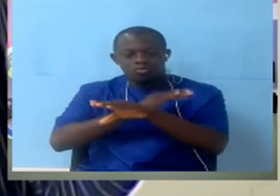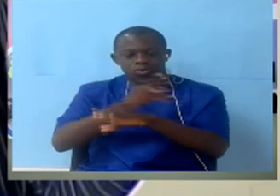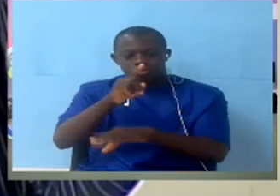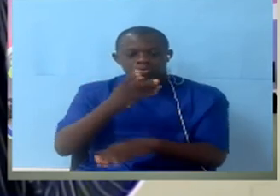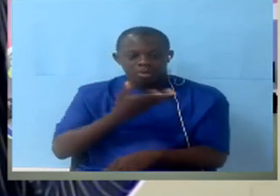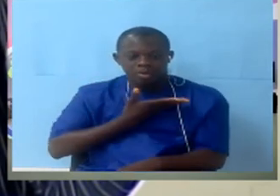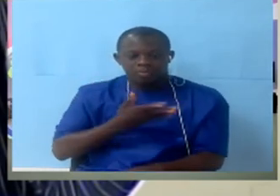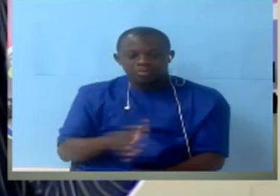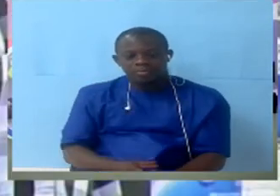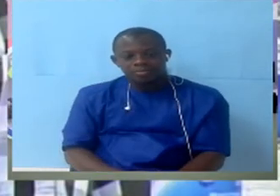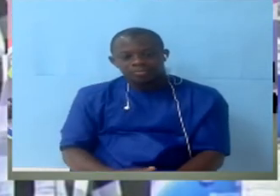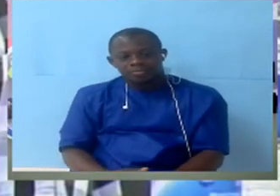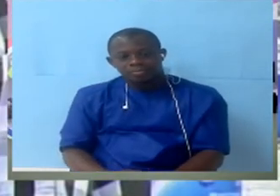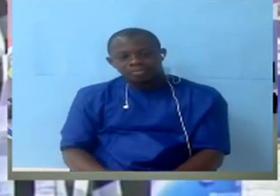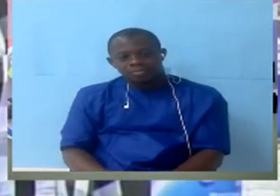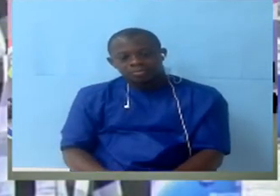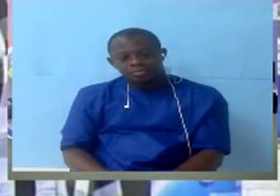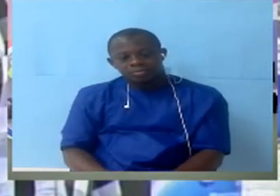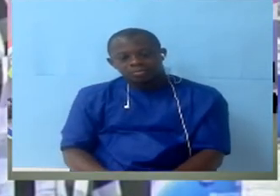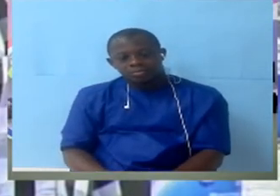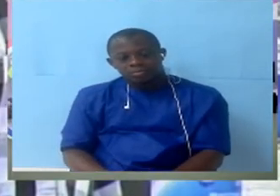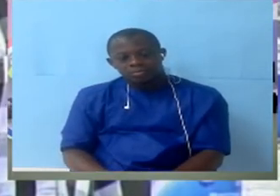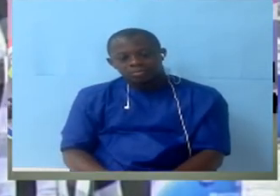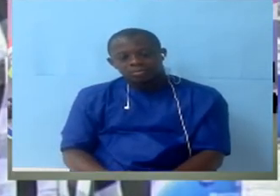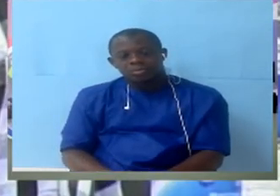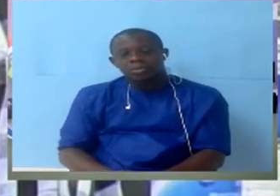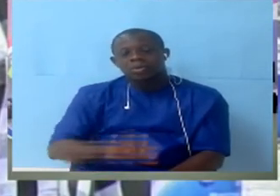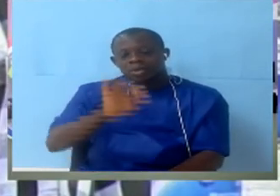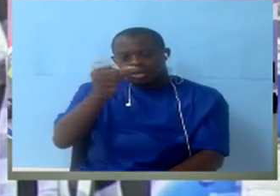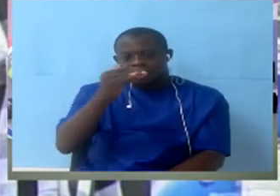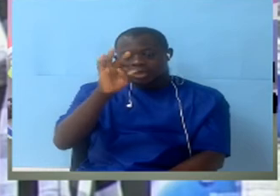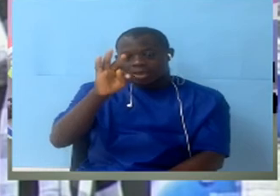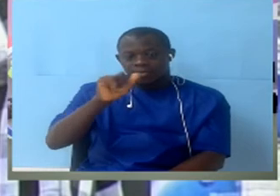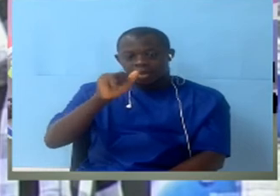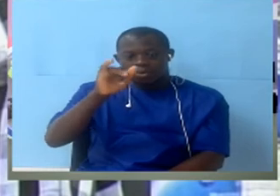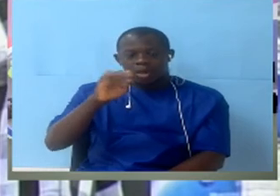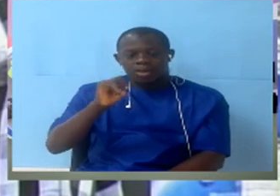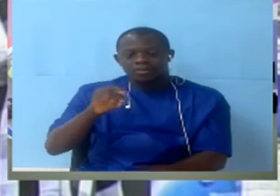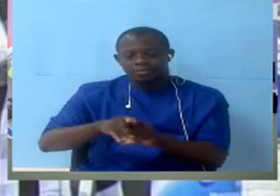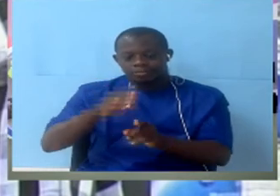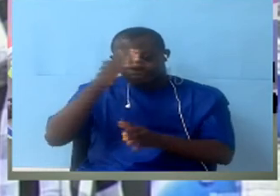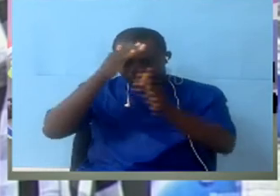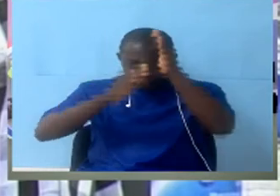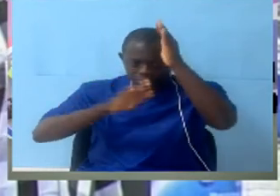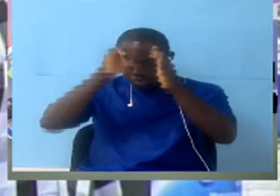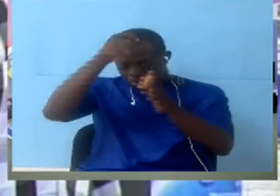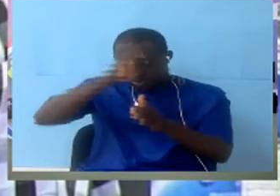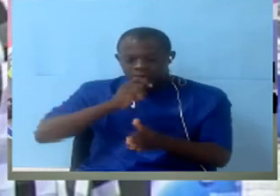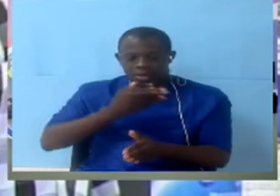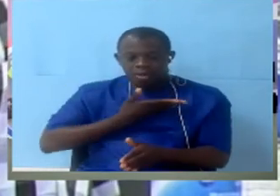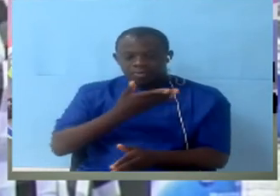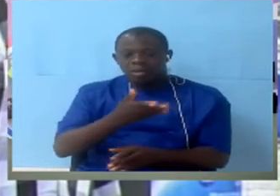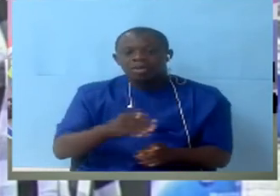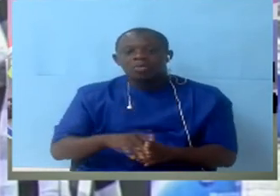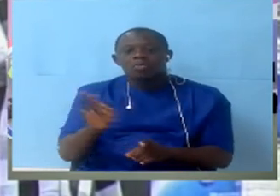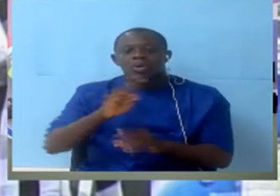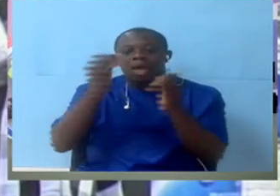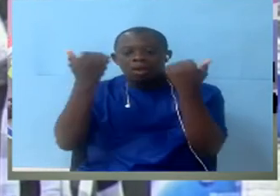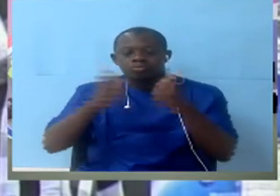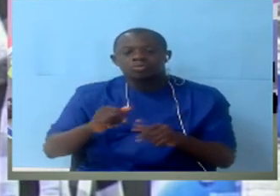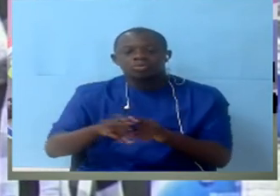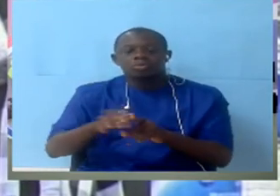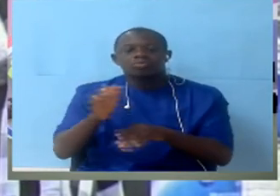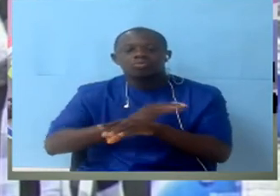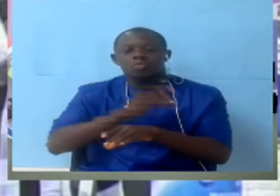killing Sergeant Fay office or about Sergeant Fay, yes, yes, military police. Military police, what happened? Shoot them. It was one